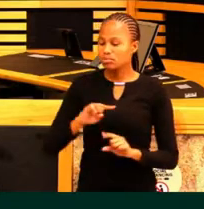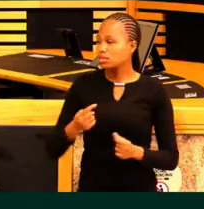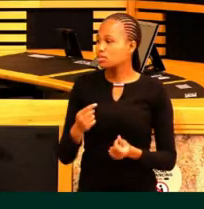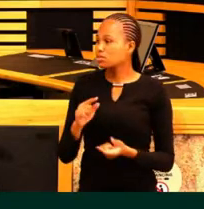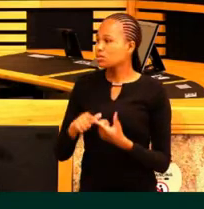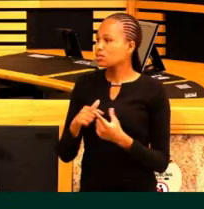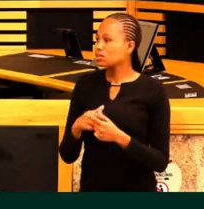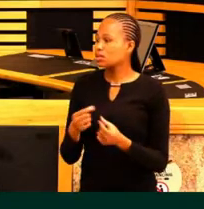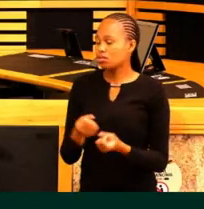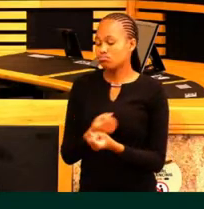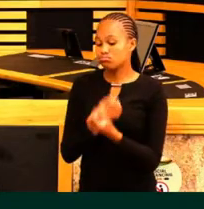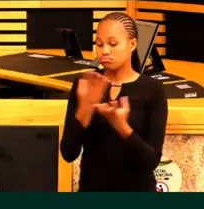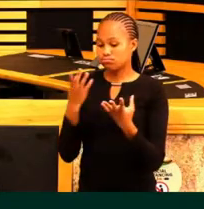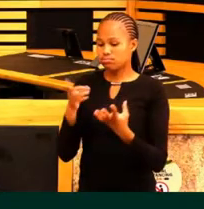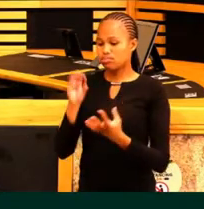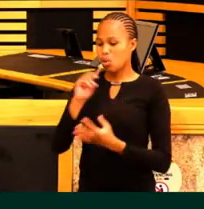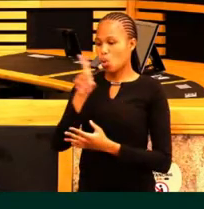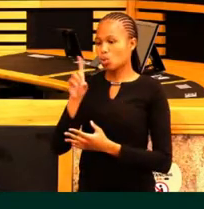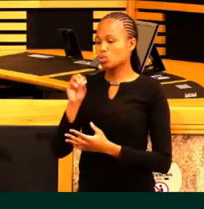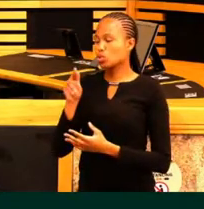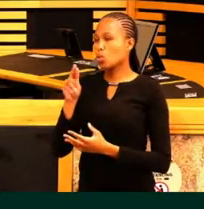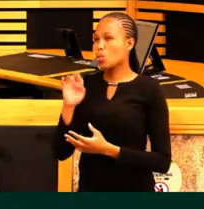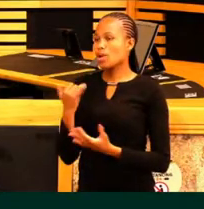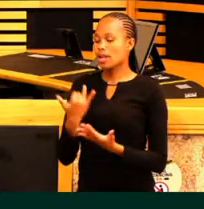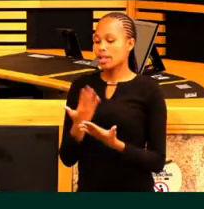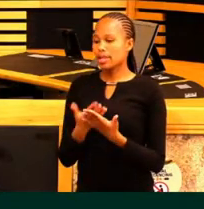also fences